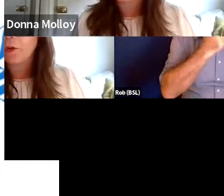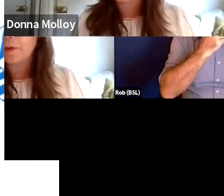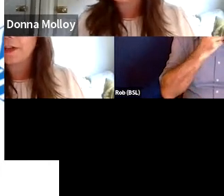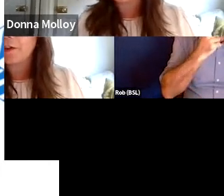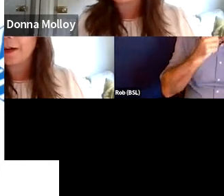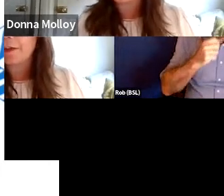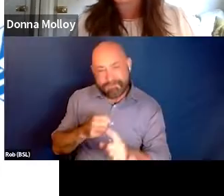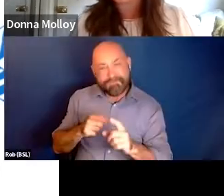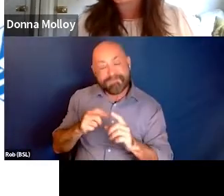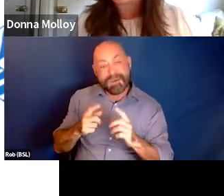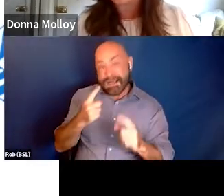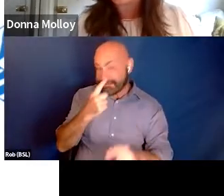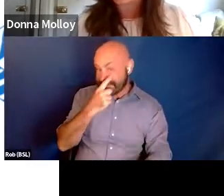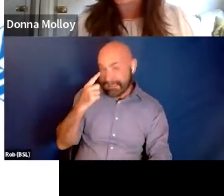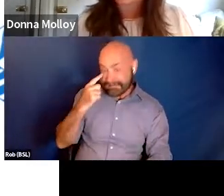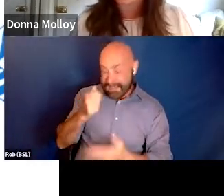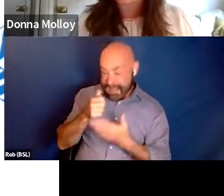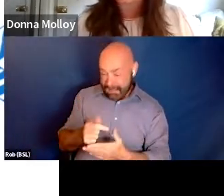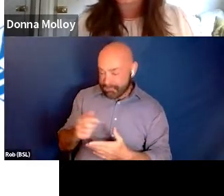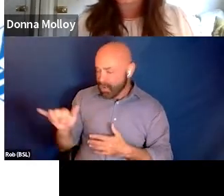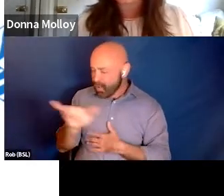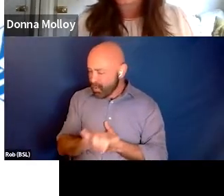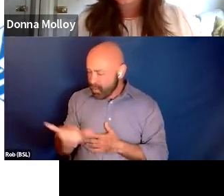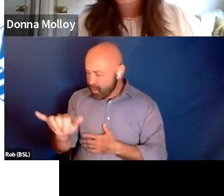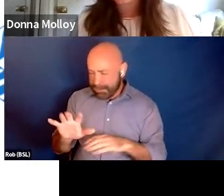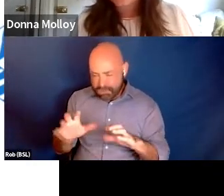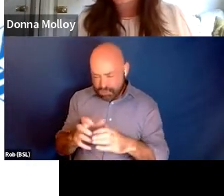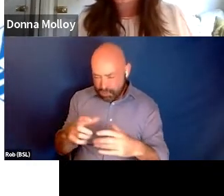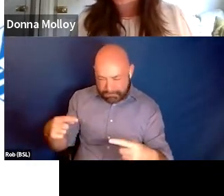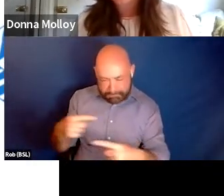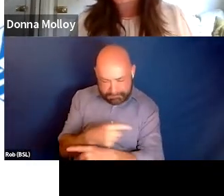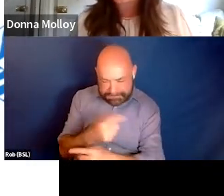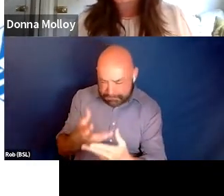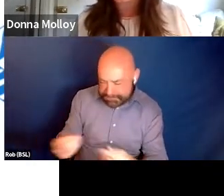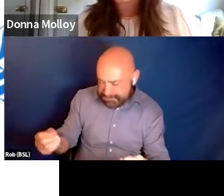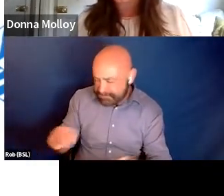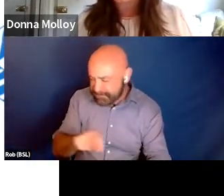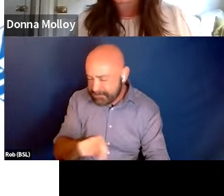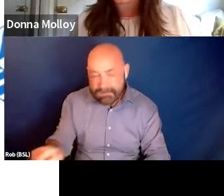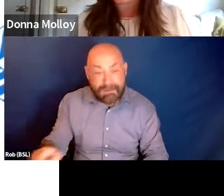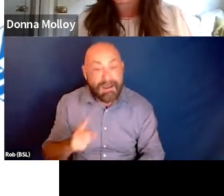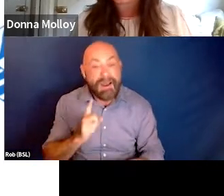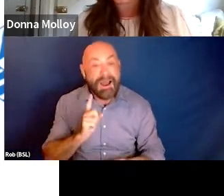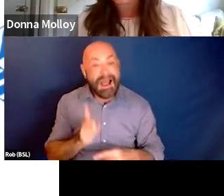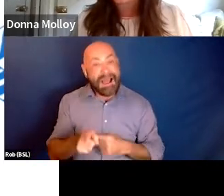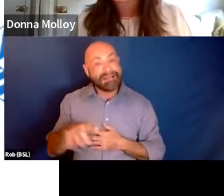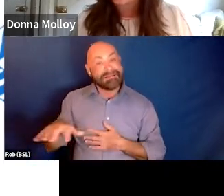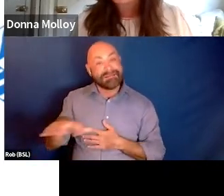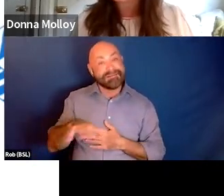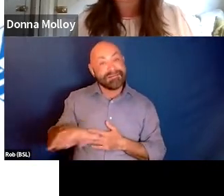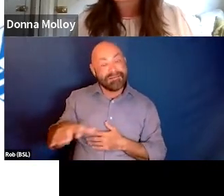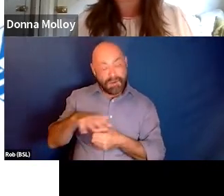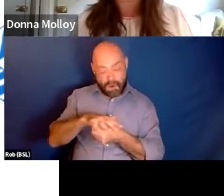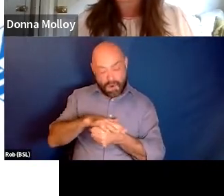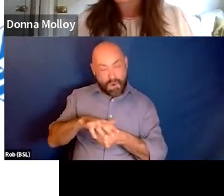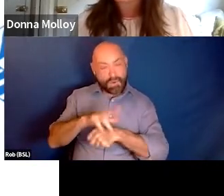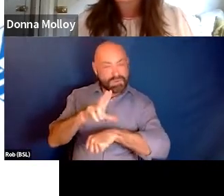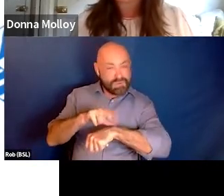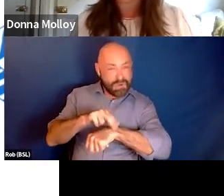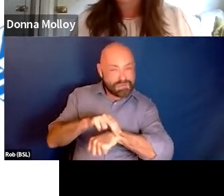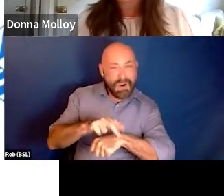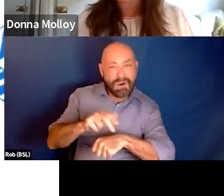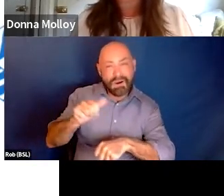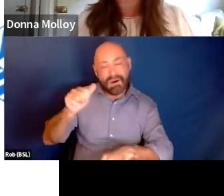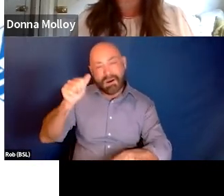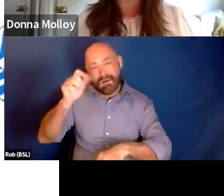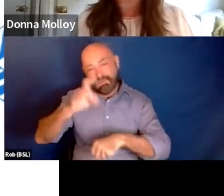and what do we know about the skills of the current workforce. And lastly, practitioner knowledge and intelligence and their perspectives on how